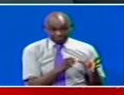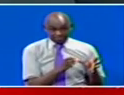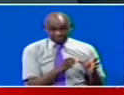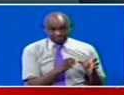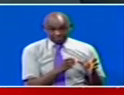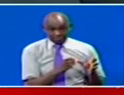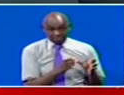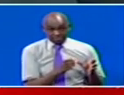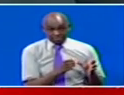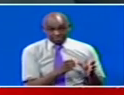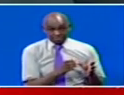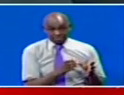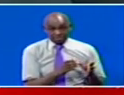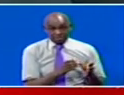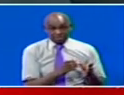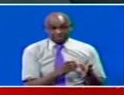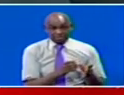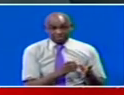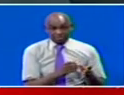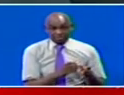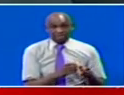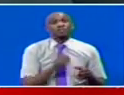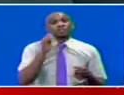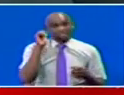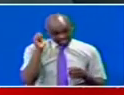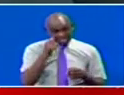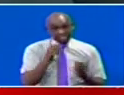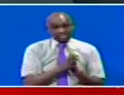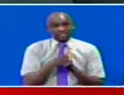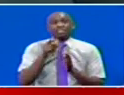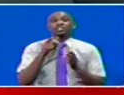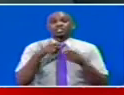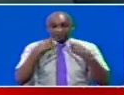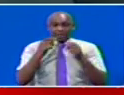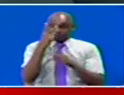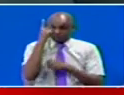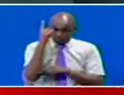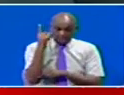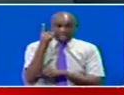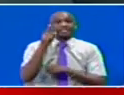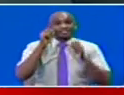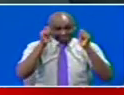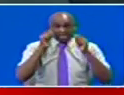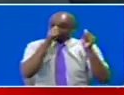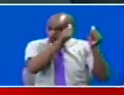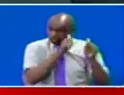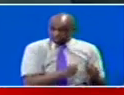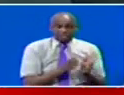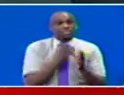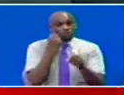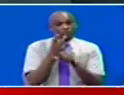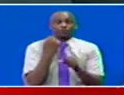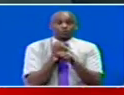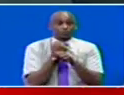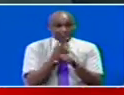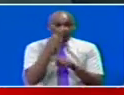Recitals. Whereas the KNUN issued a 21-day strike notice on 12th of